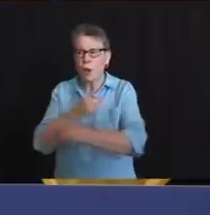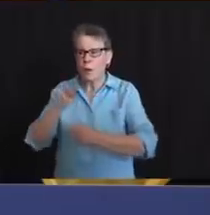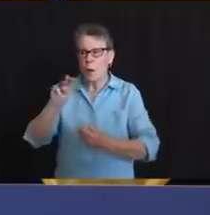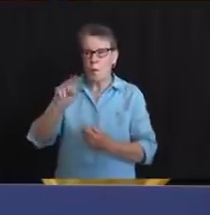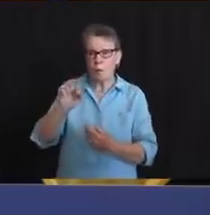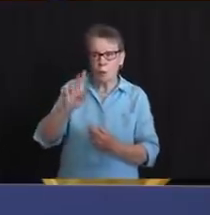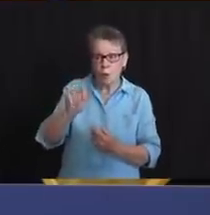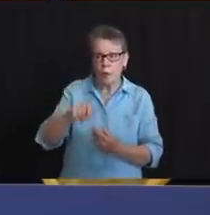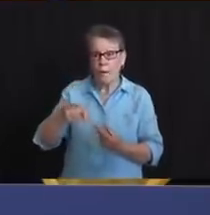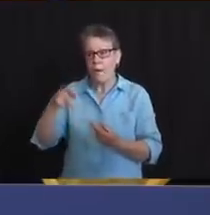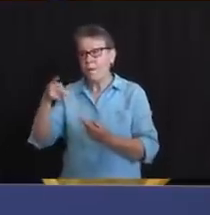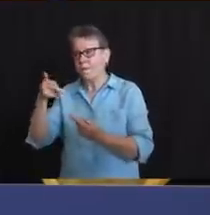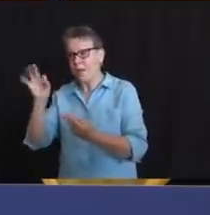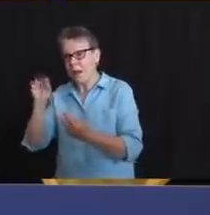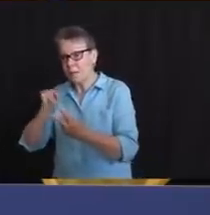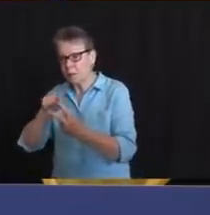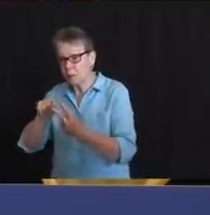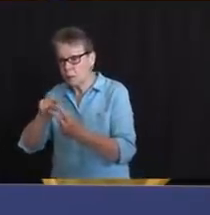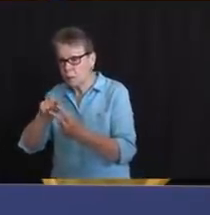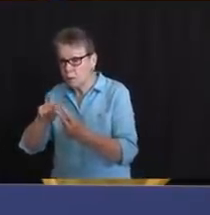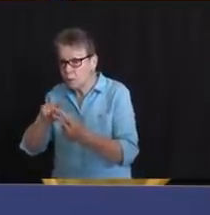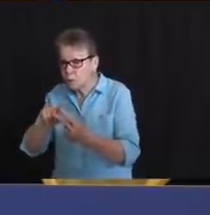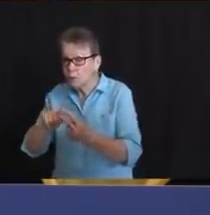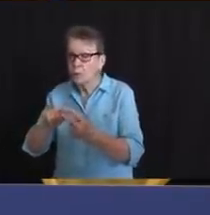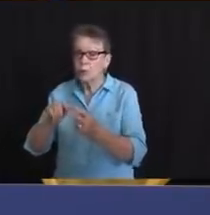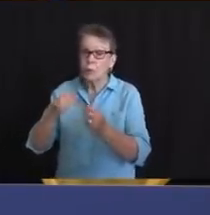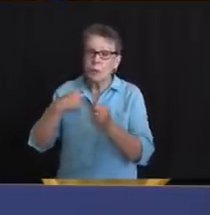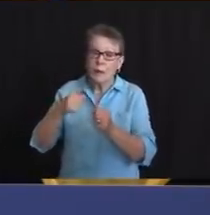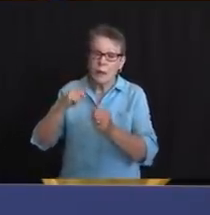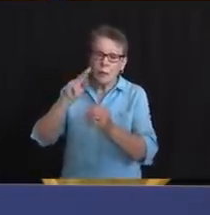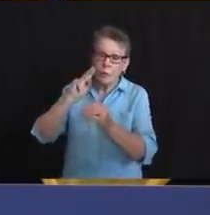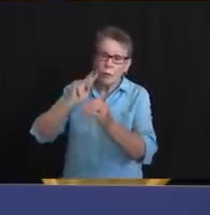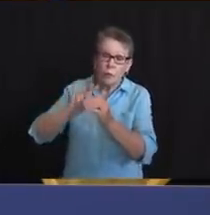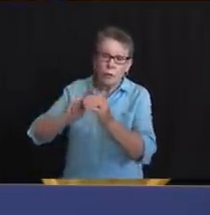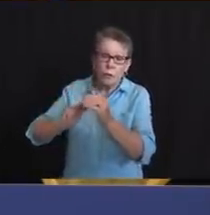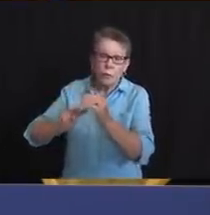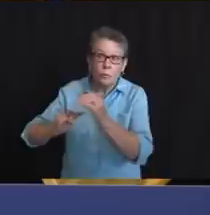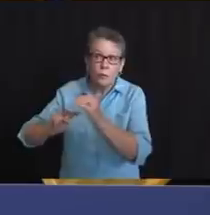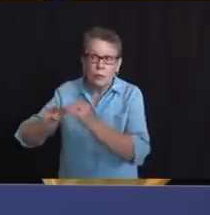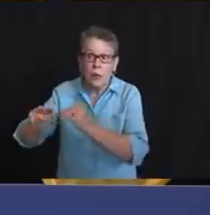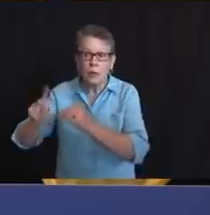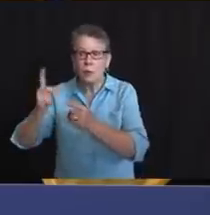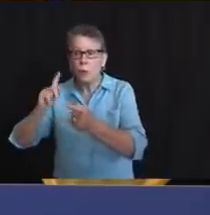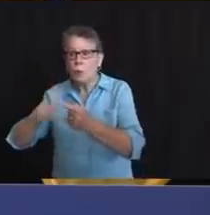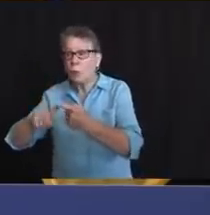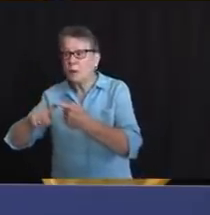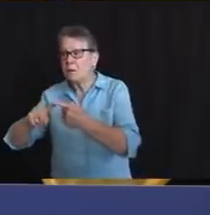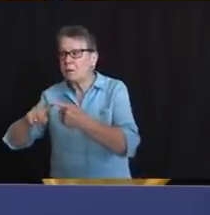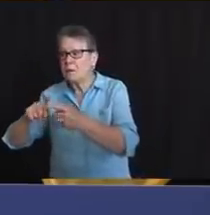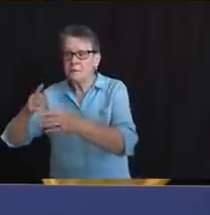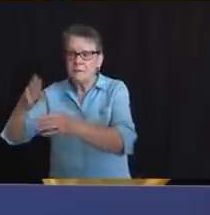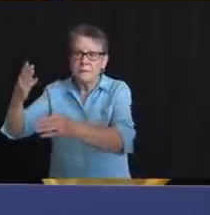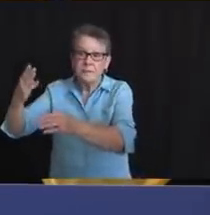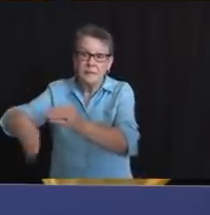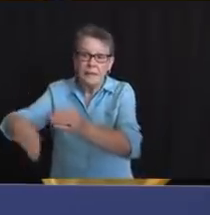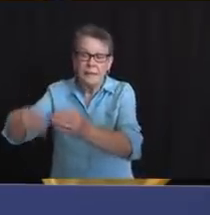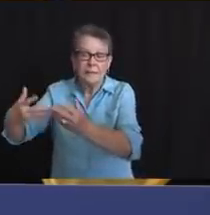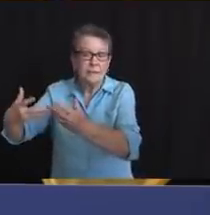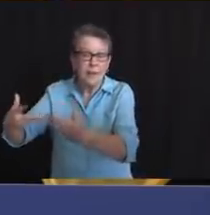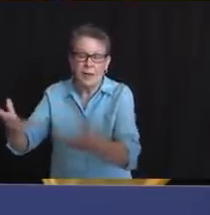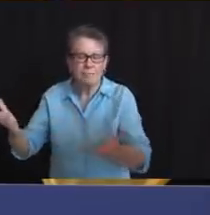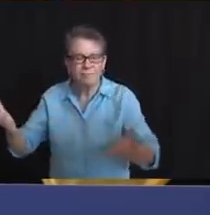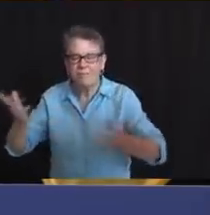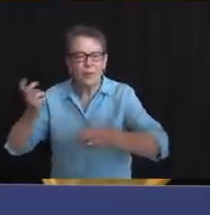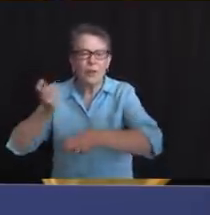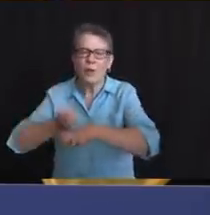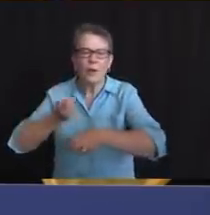going to be in either 3 or 4 weeks, respectively. And remember, while we're making this announcement today, it's effective Friday, so it'll be